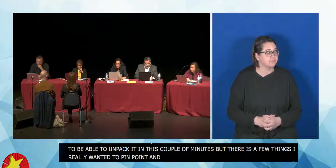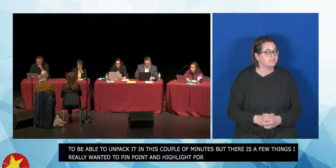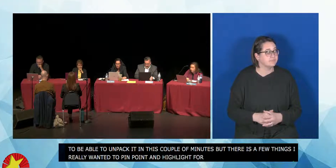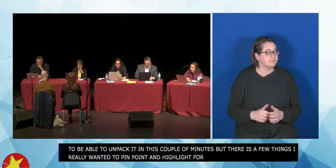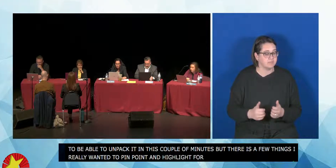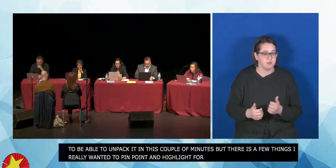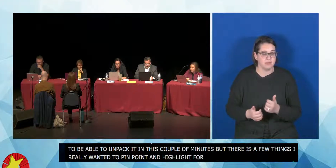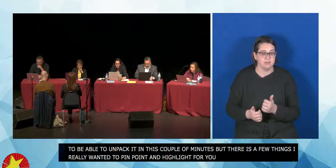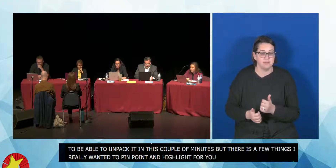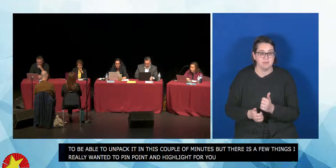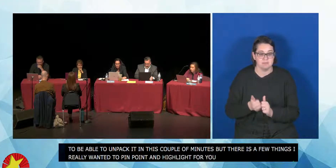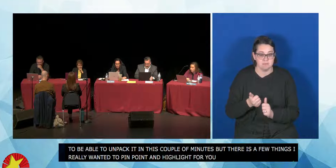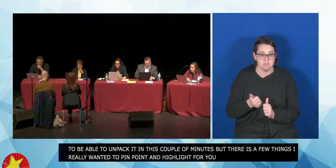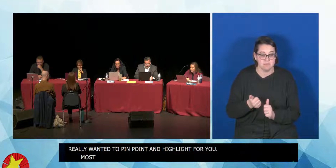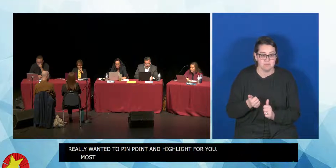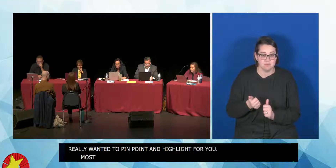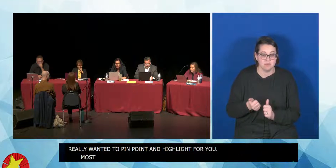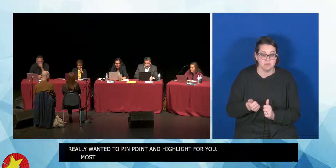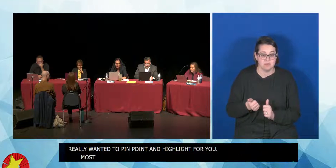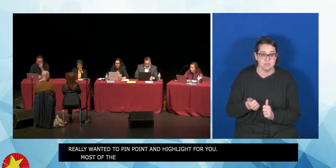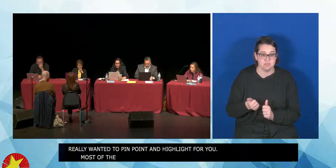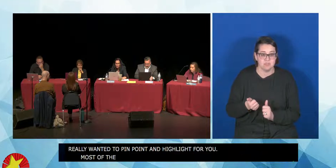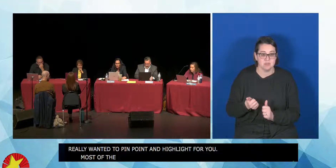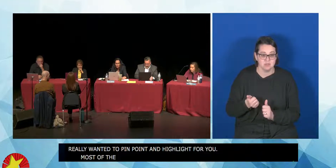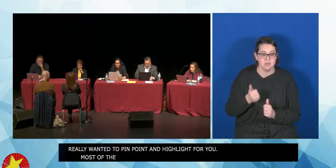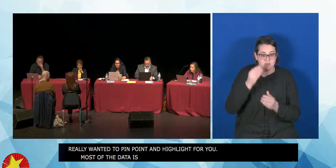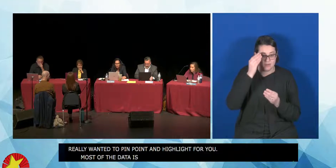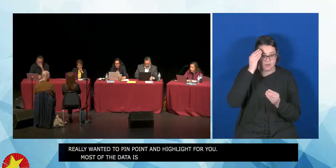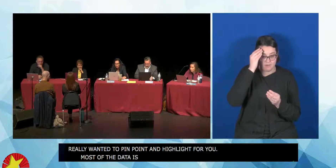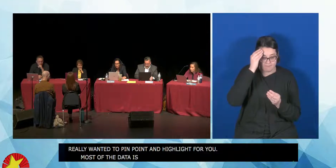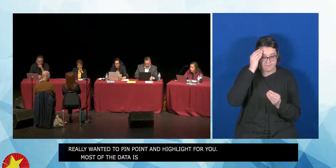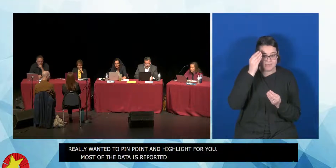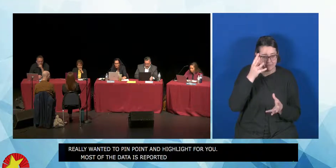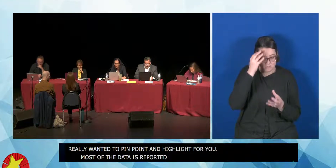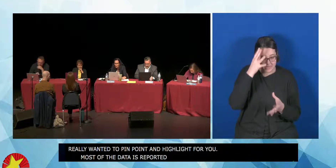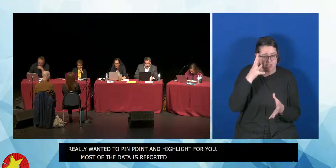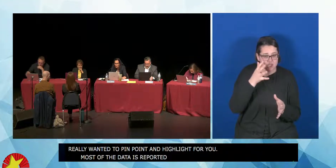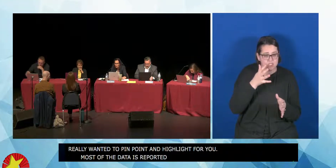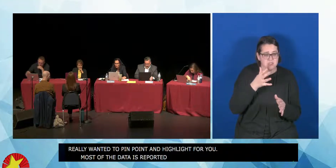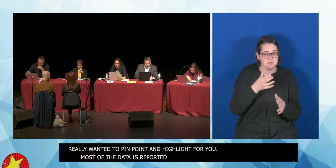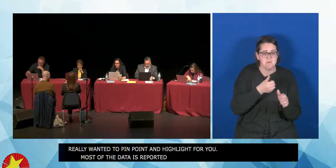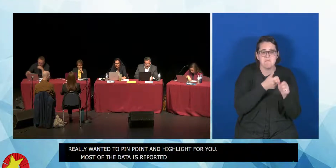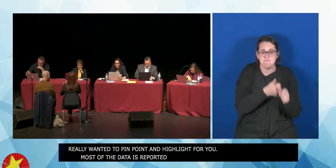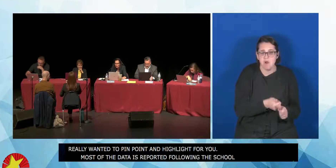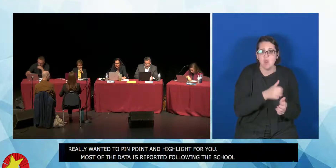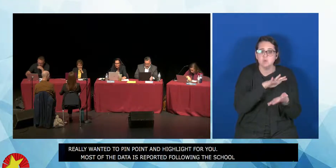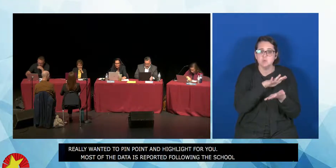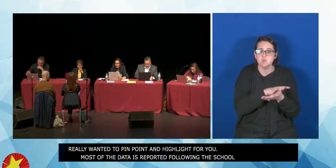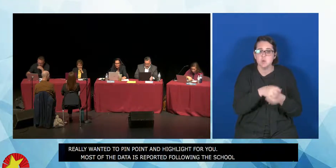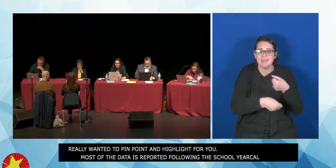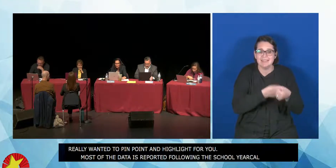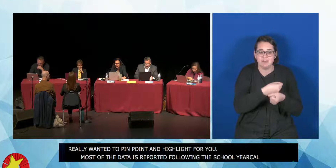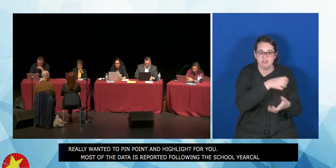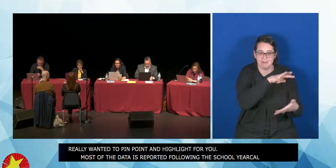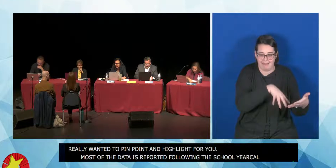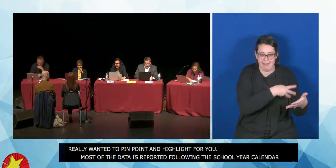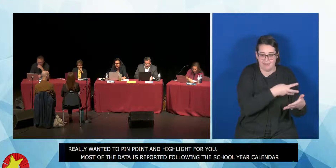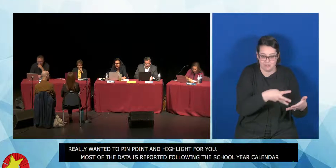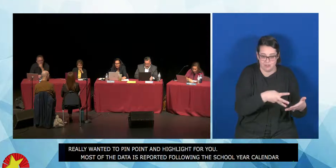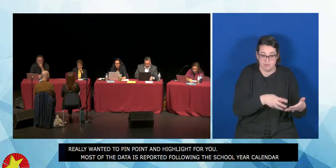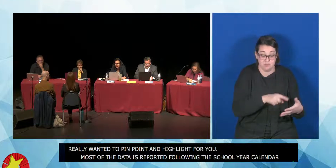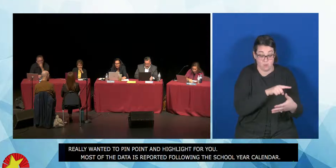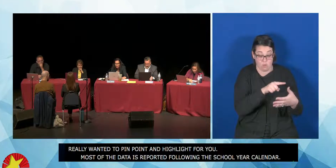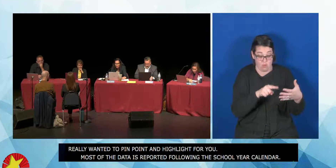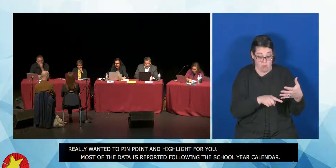Most of the data is reported following the school year calendar. For those items, you will